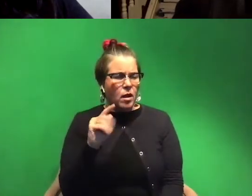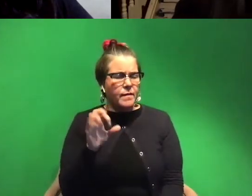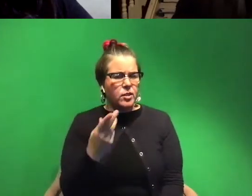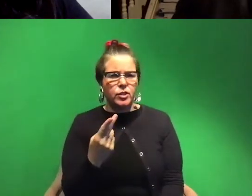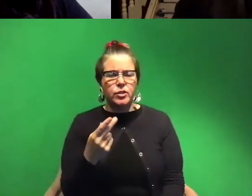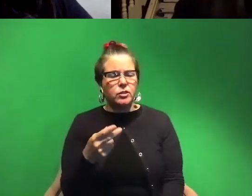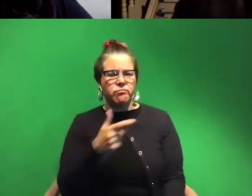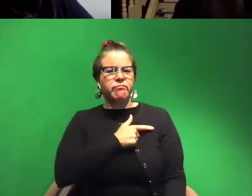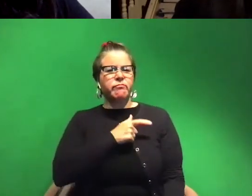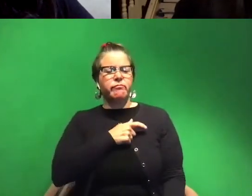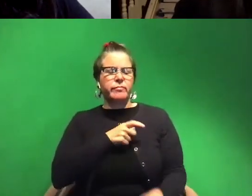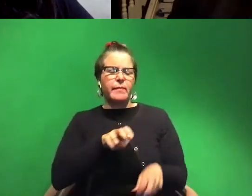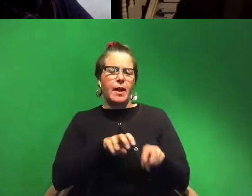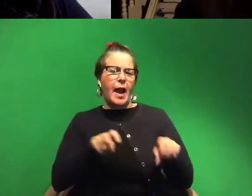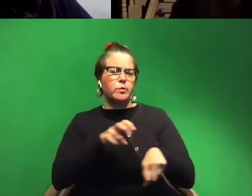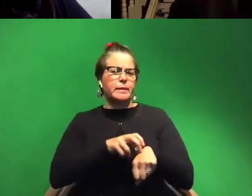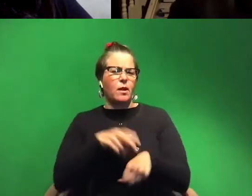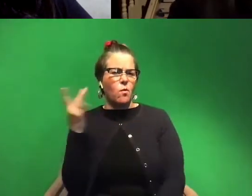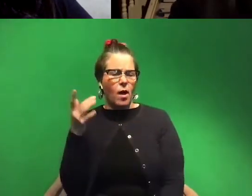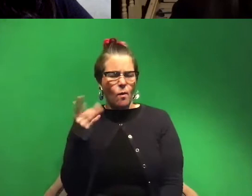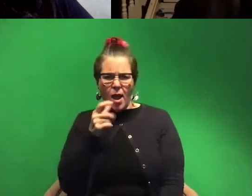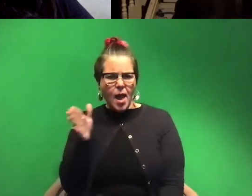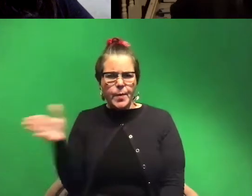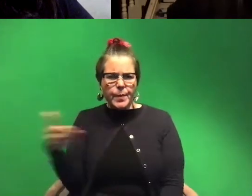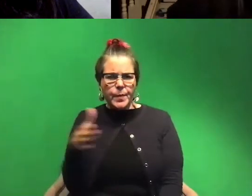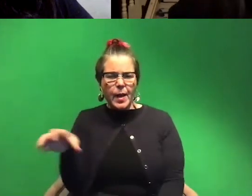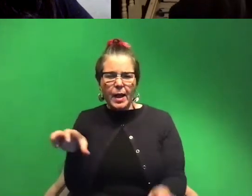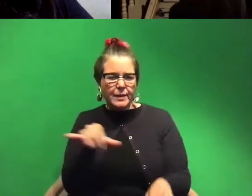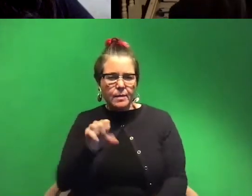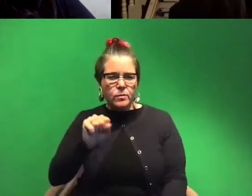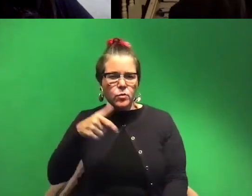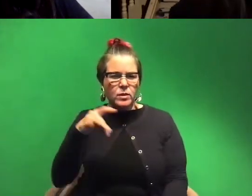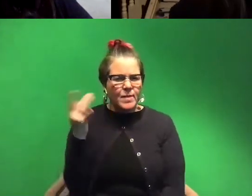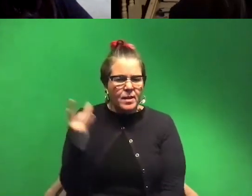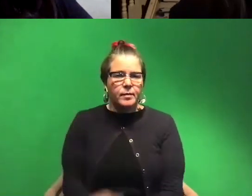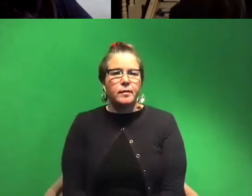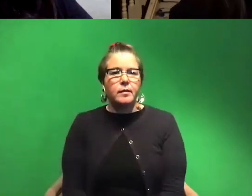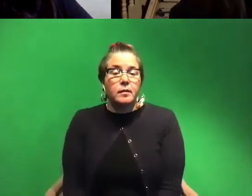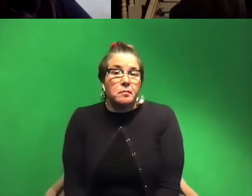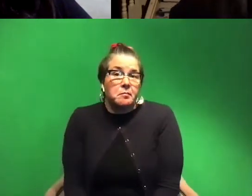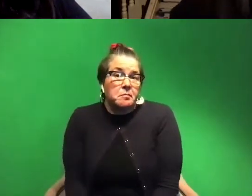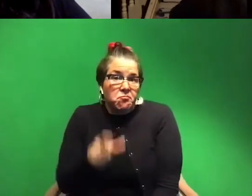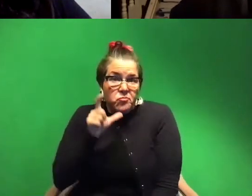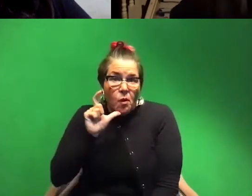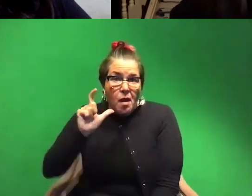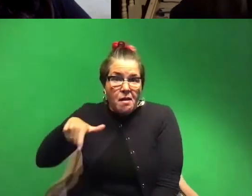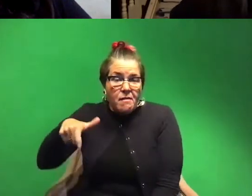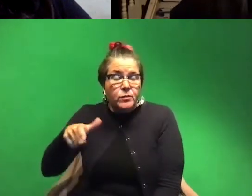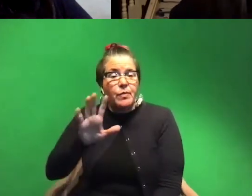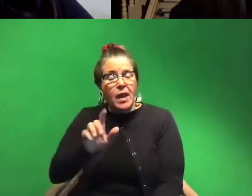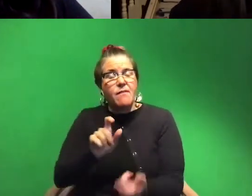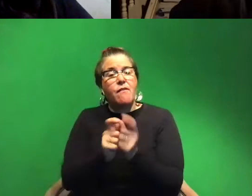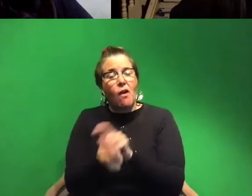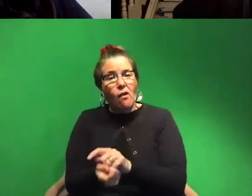potatoes? Like, why aren't they swimming around all actively like a squid does? Because they don't have to. They've evolved to be